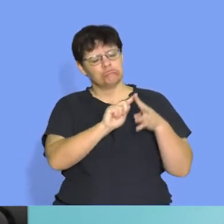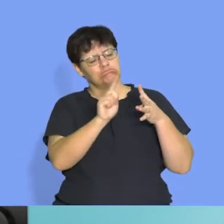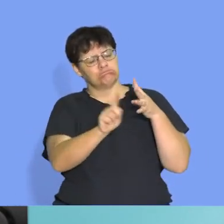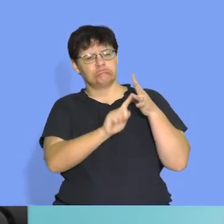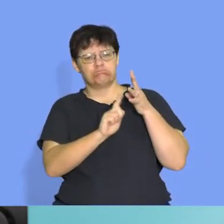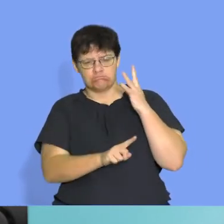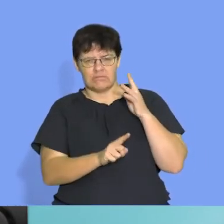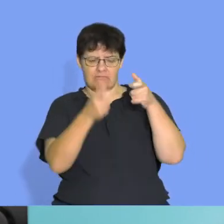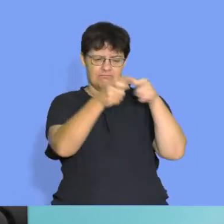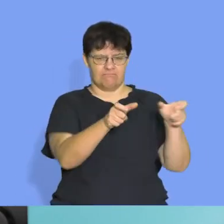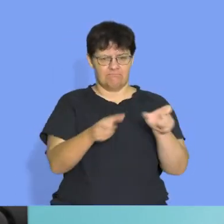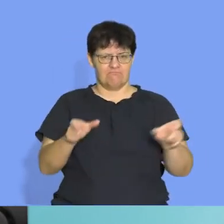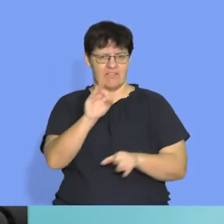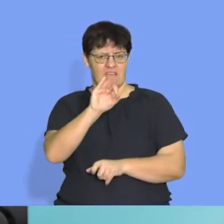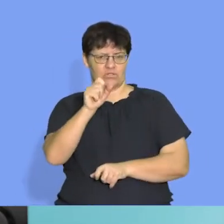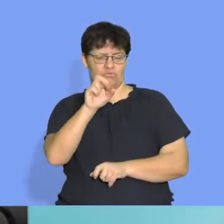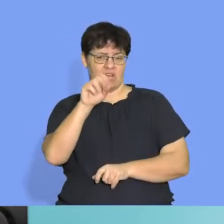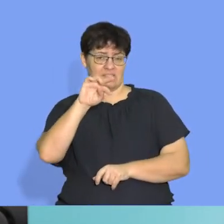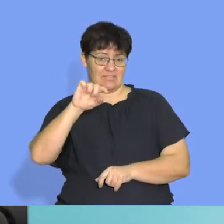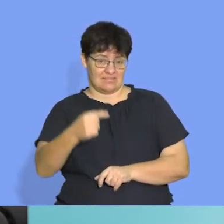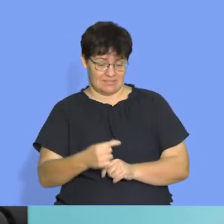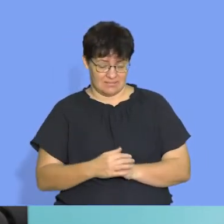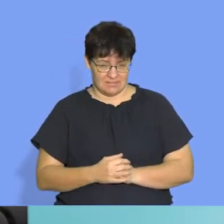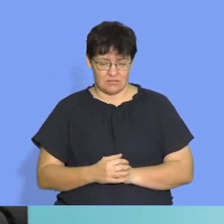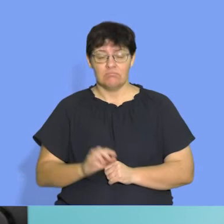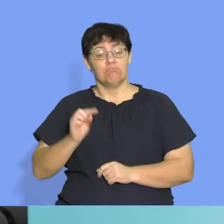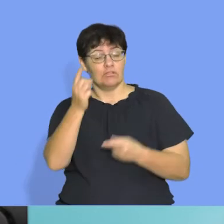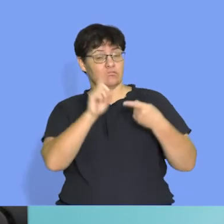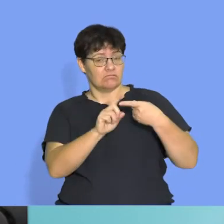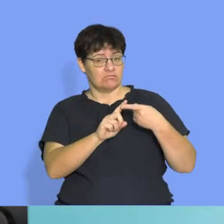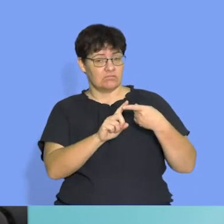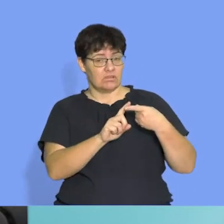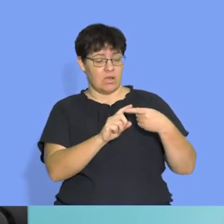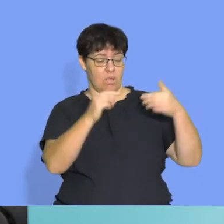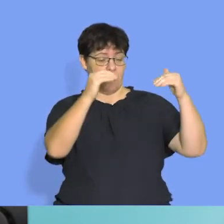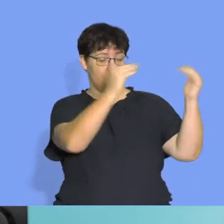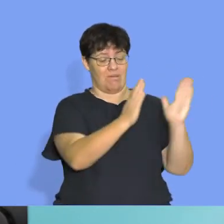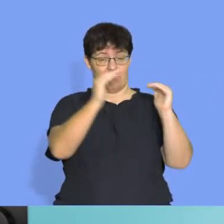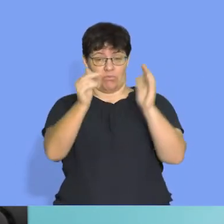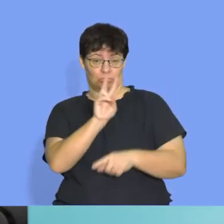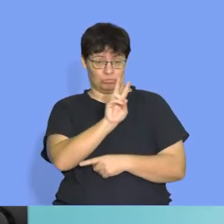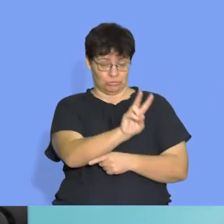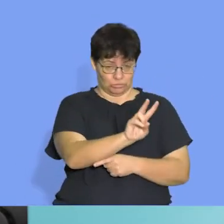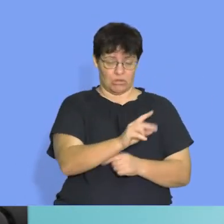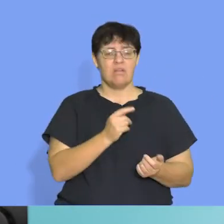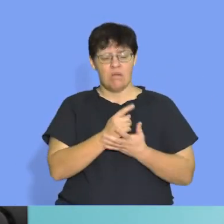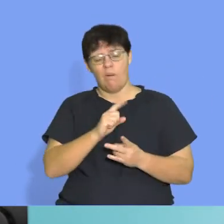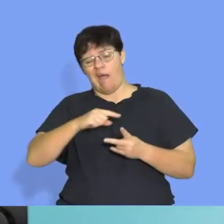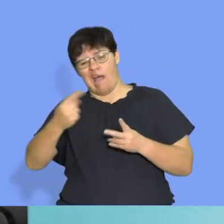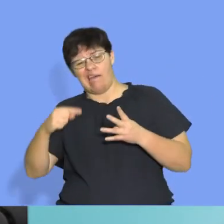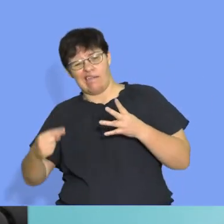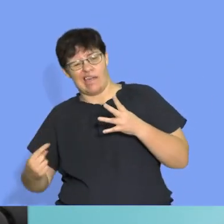of factorizing. Remember, the very first type we looked at was the one of opening two brackets. Now we're going to look at other types